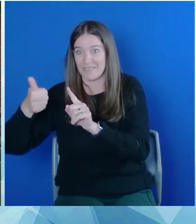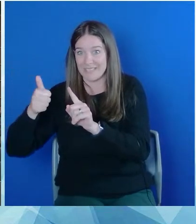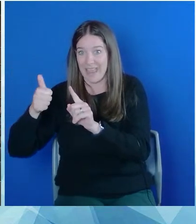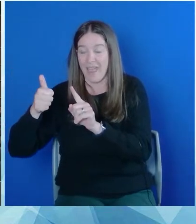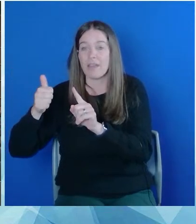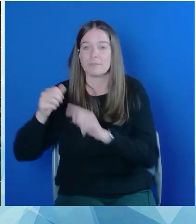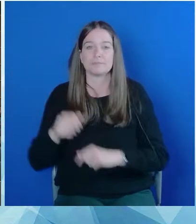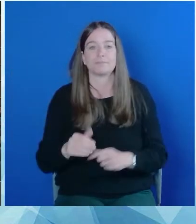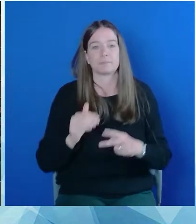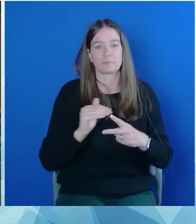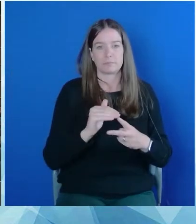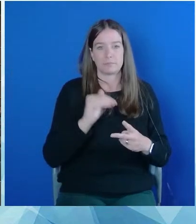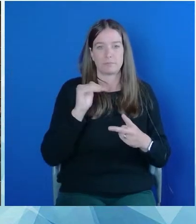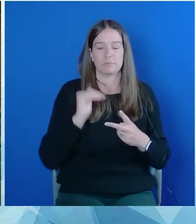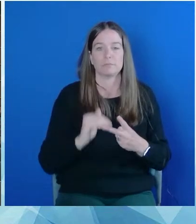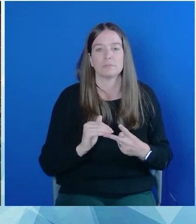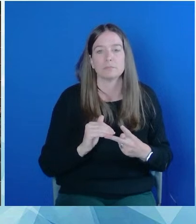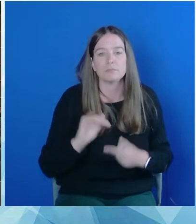IHA